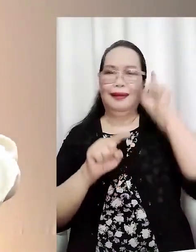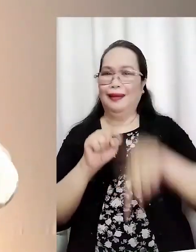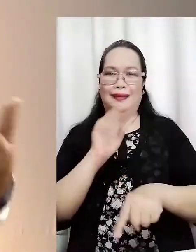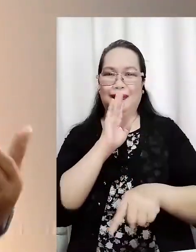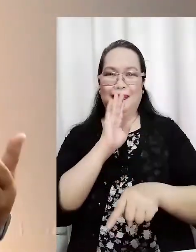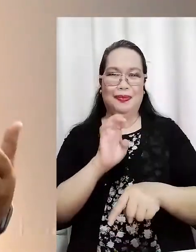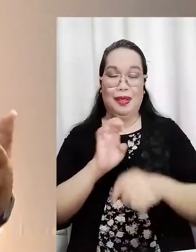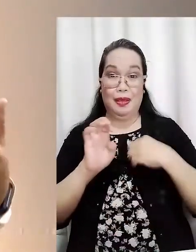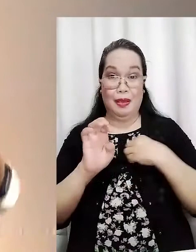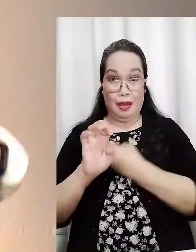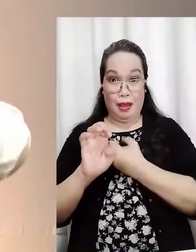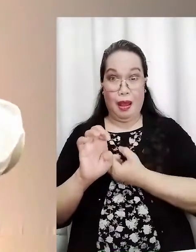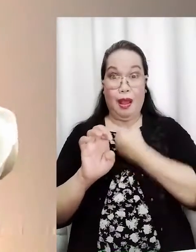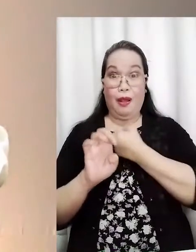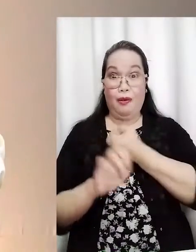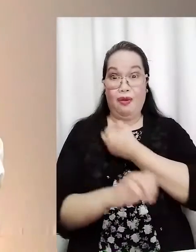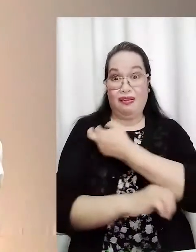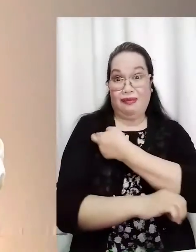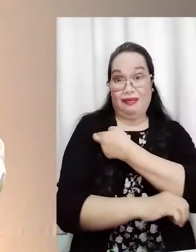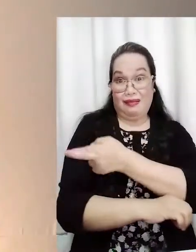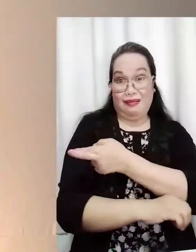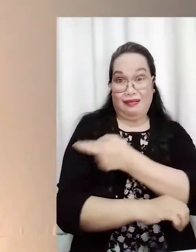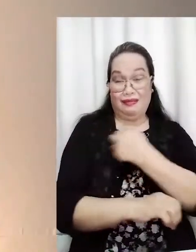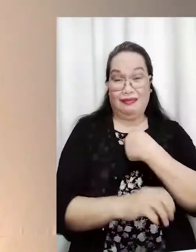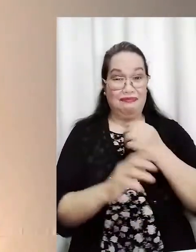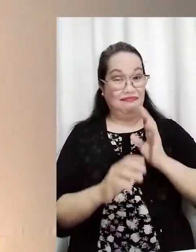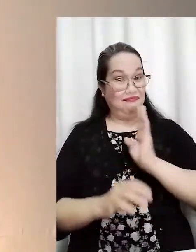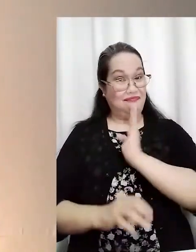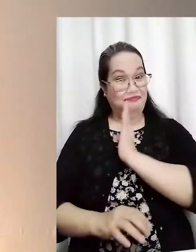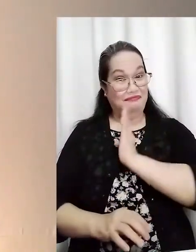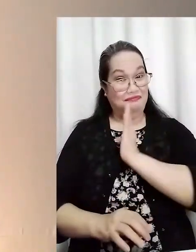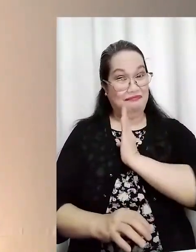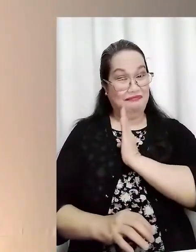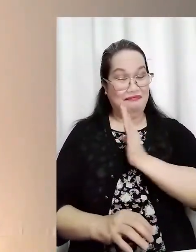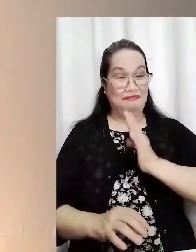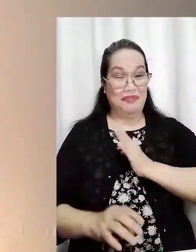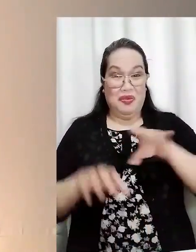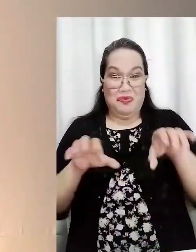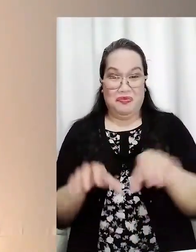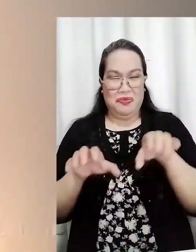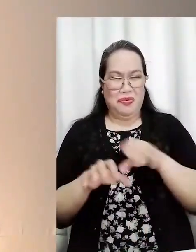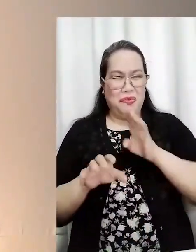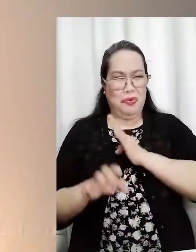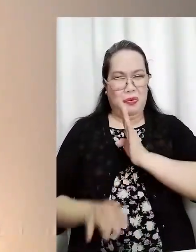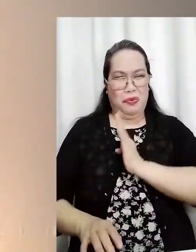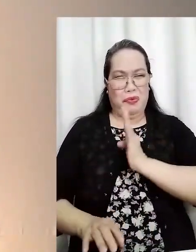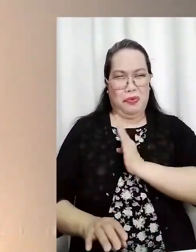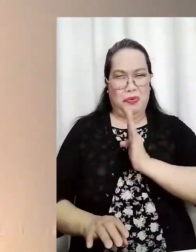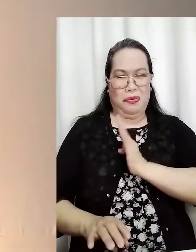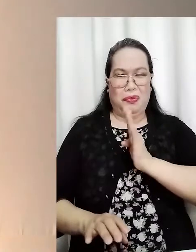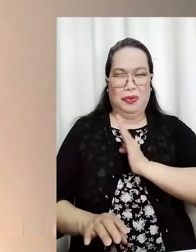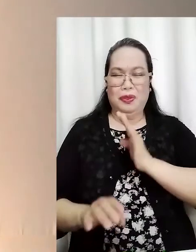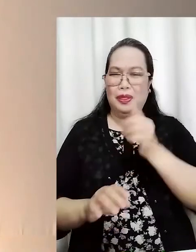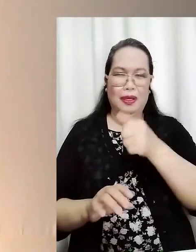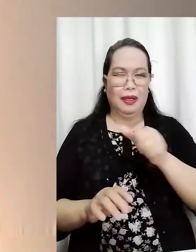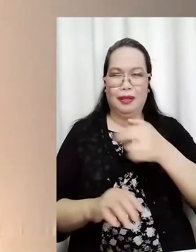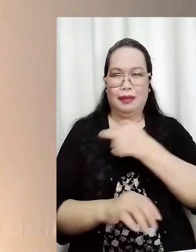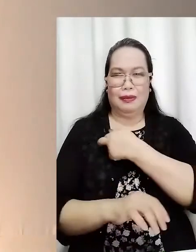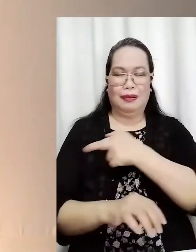good deeds, by our own religiosity, and by our own religion, and whatever religion that we